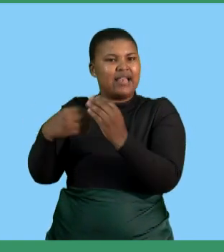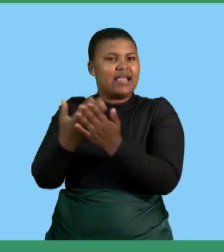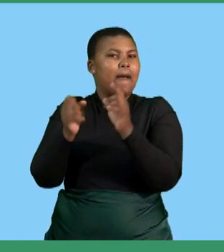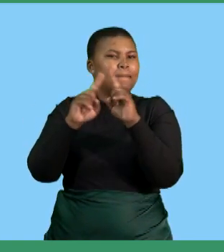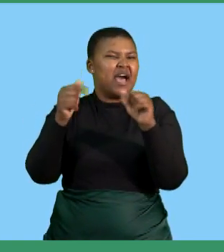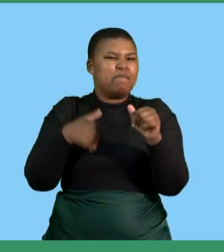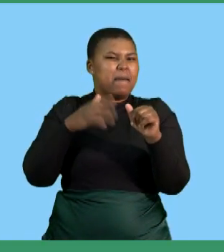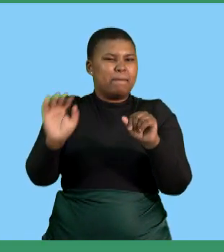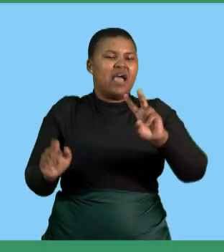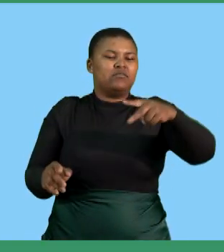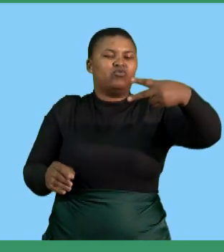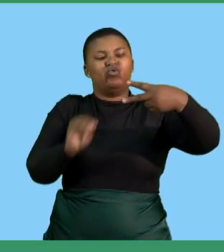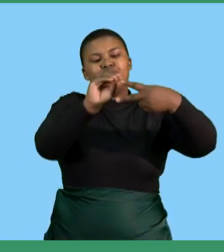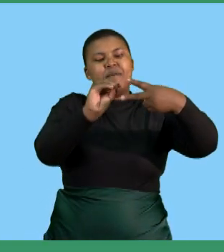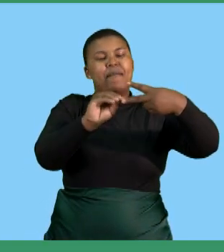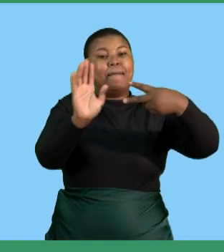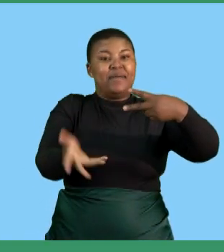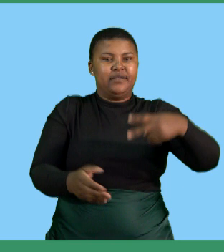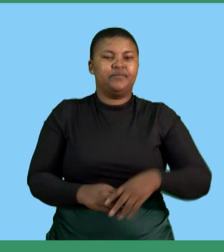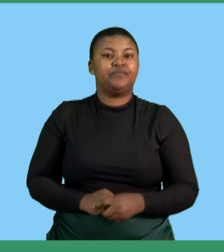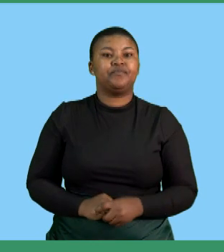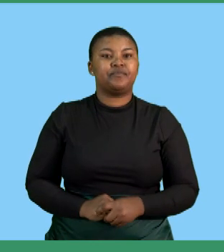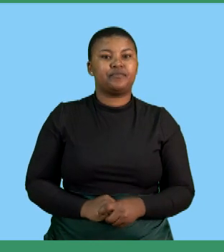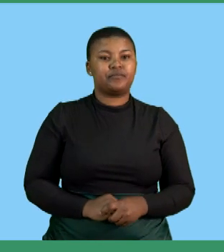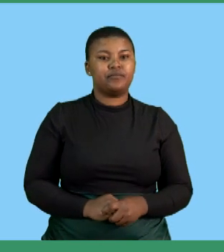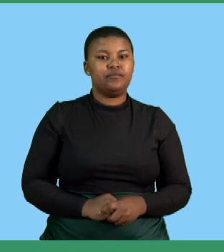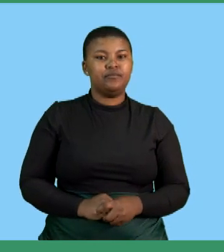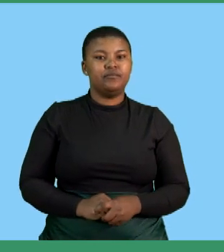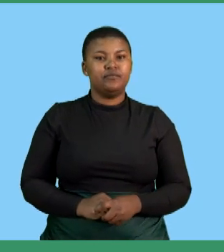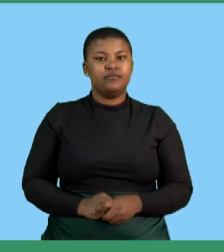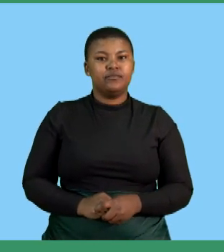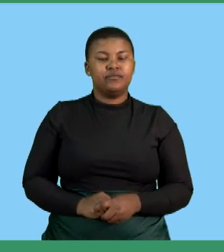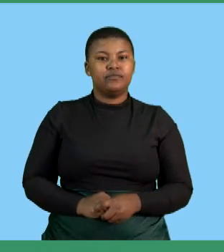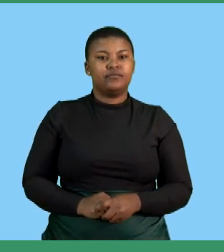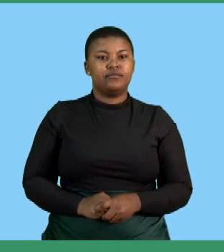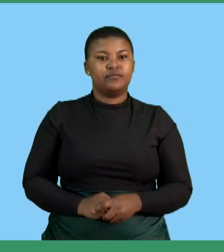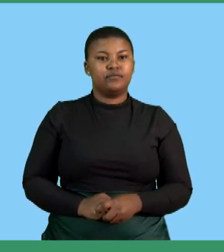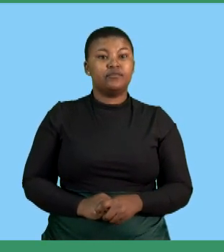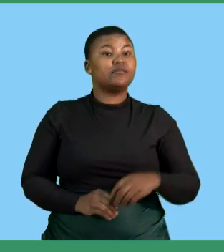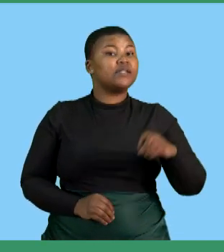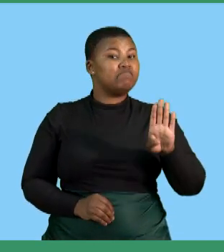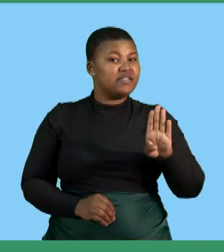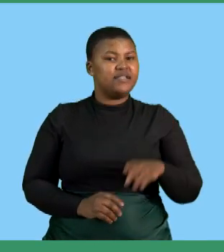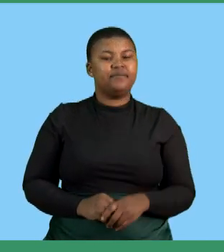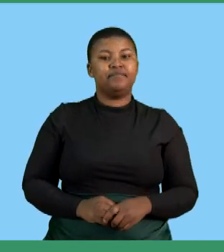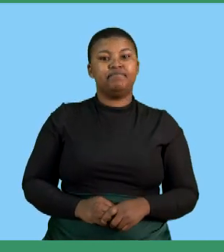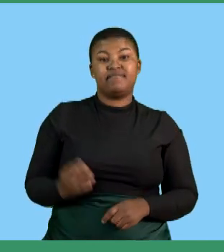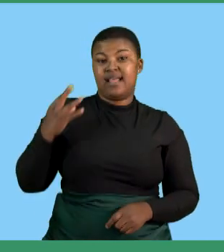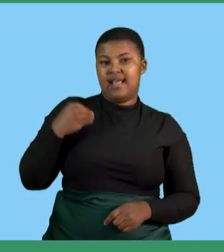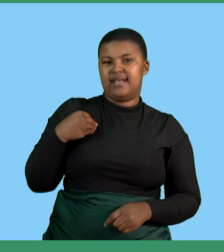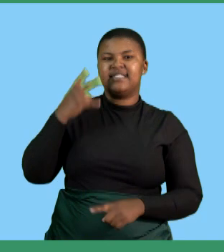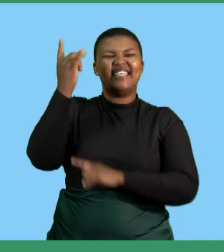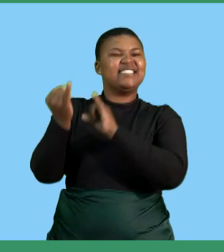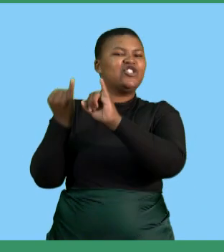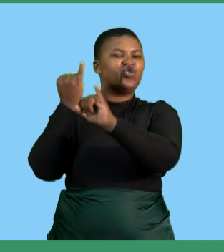then just put the political environment answer in there. But B, then you will see